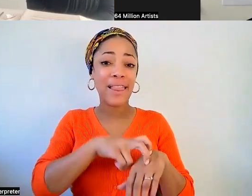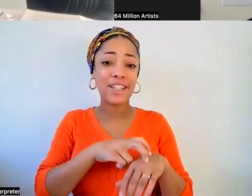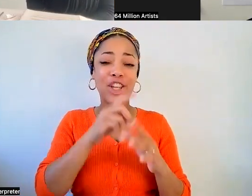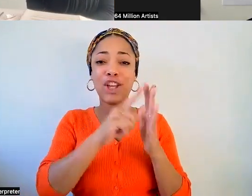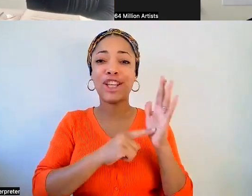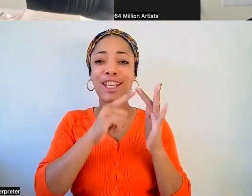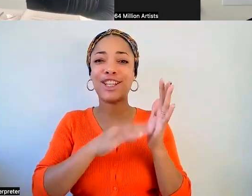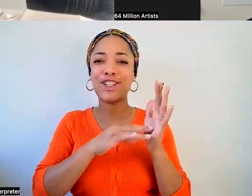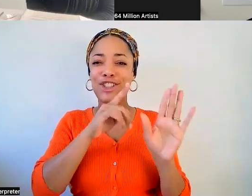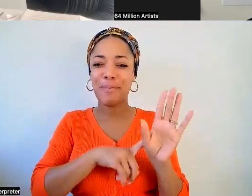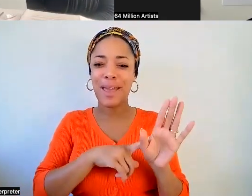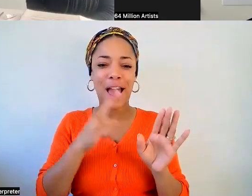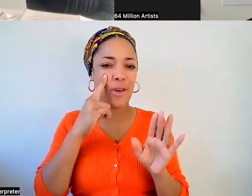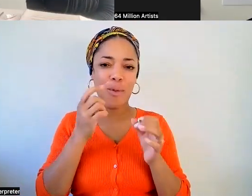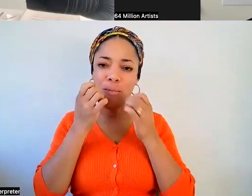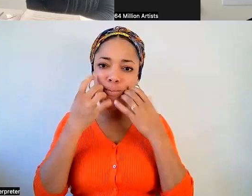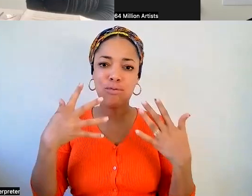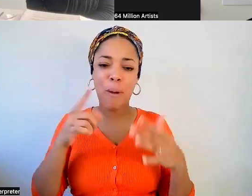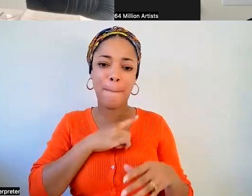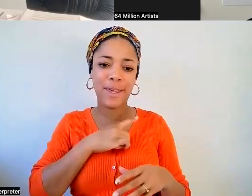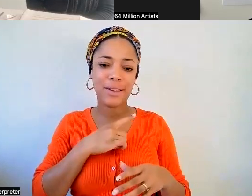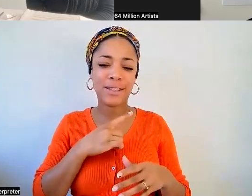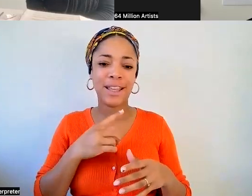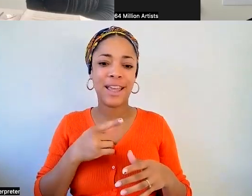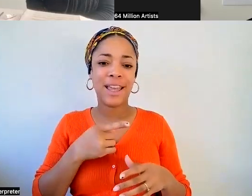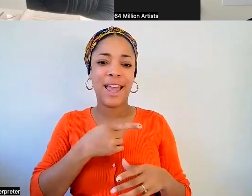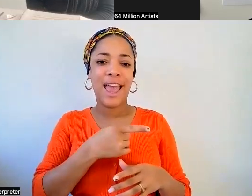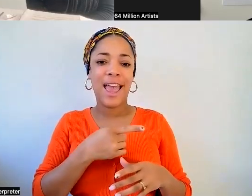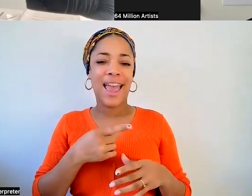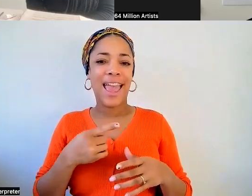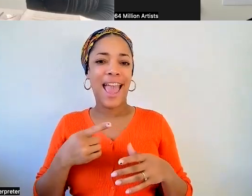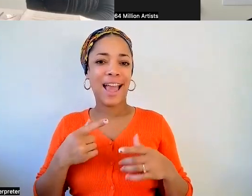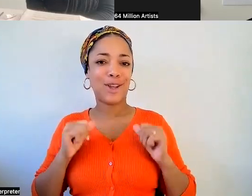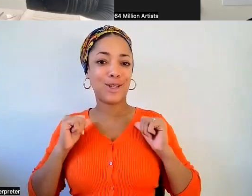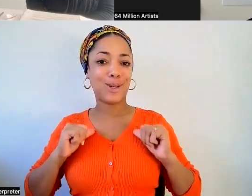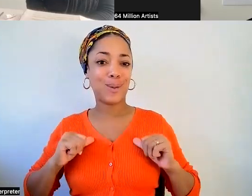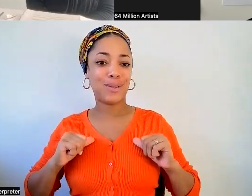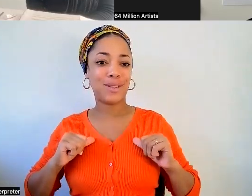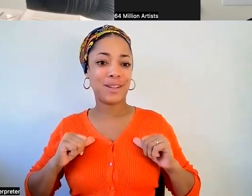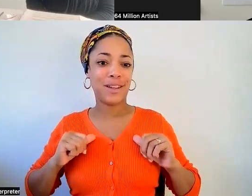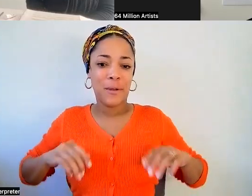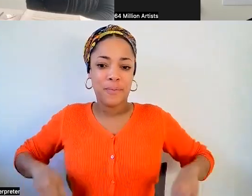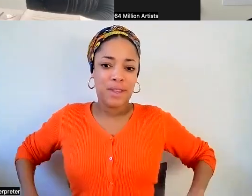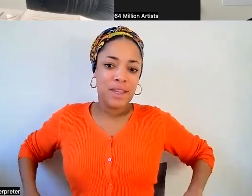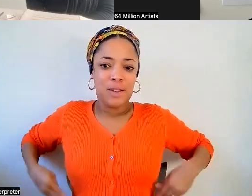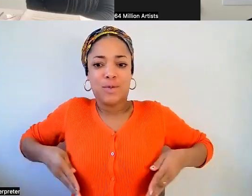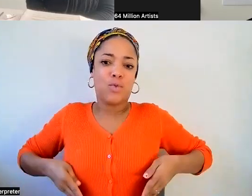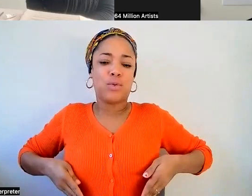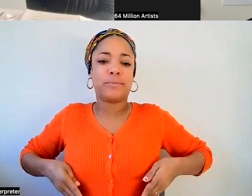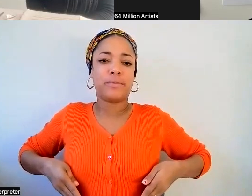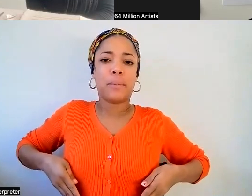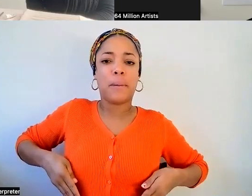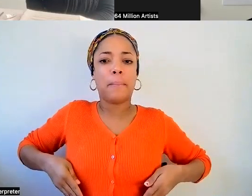many three-year-olds have suits, but he had a suit. And when he put his hands in his pockets, his jacket used to fold over the